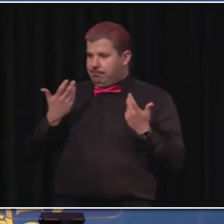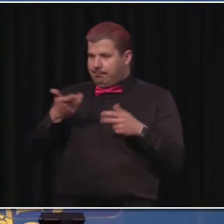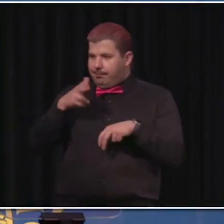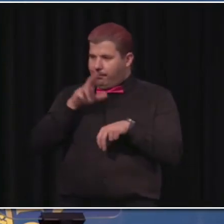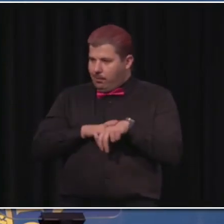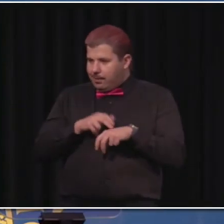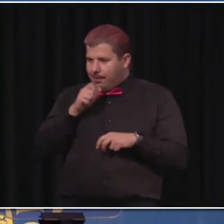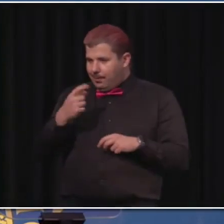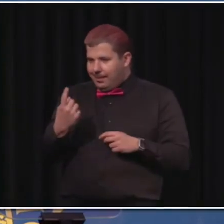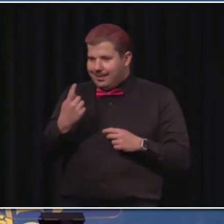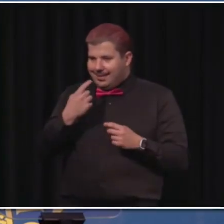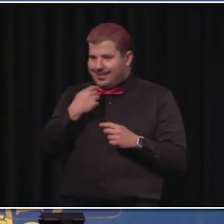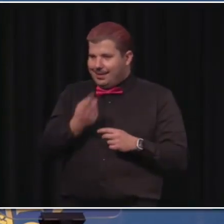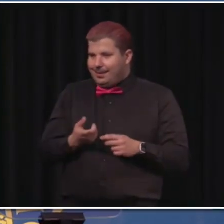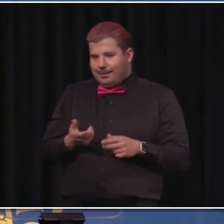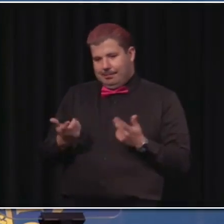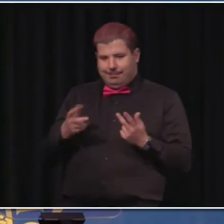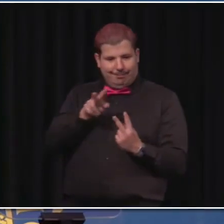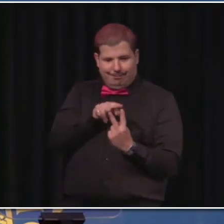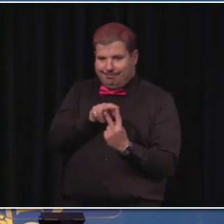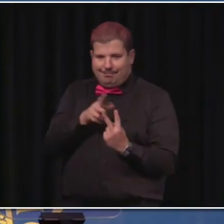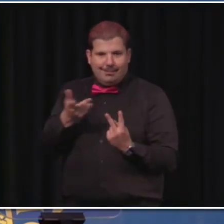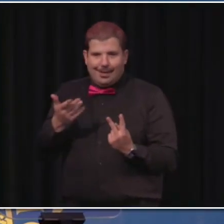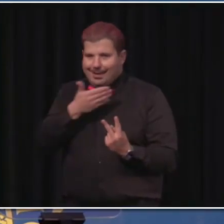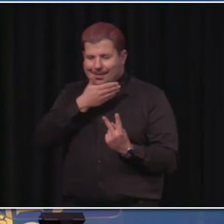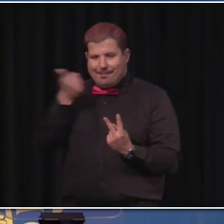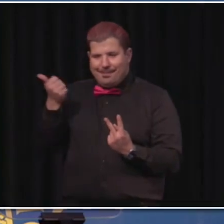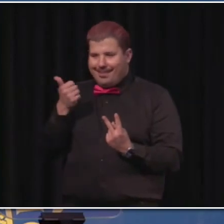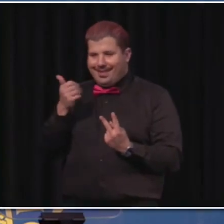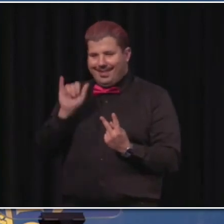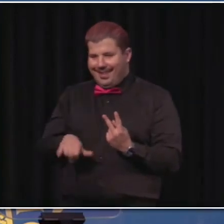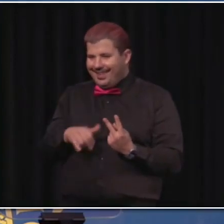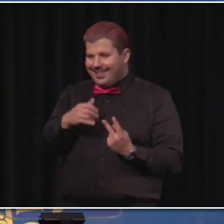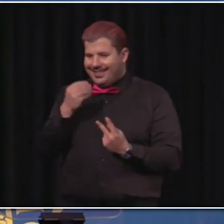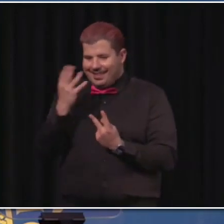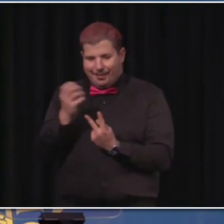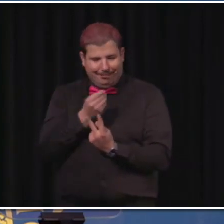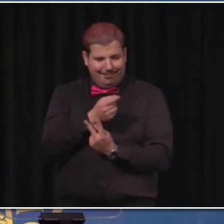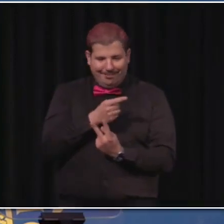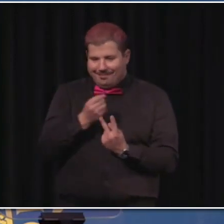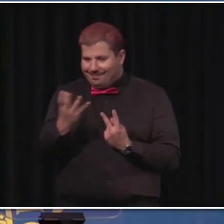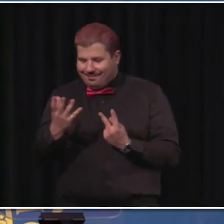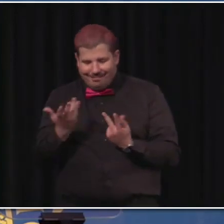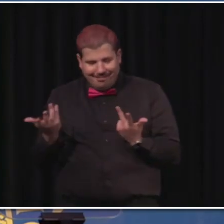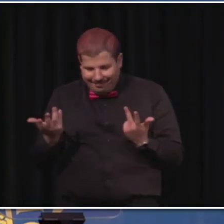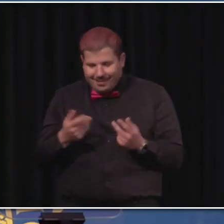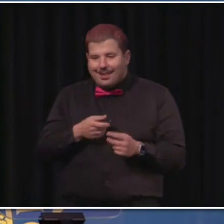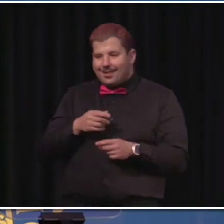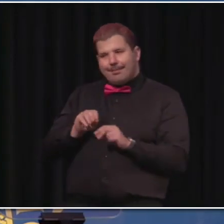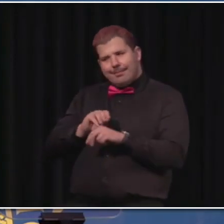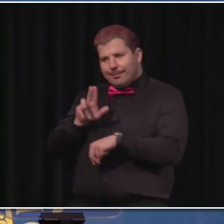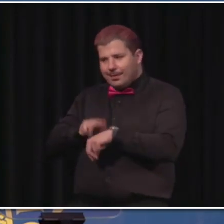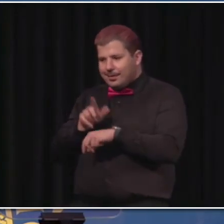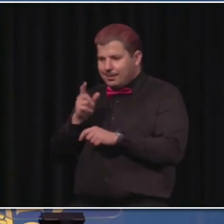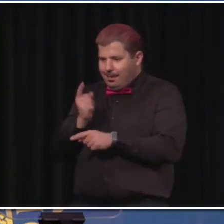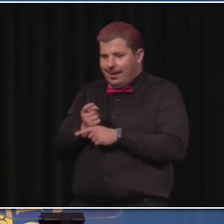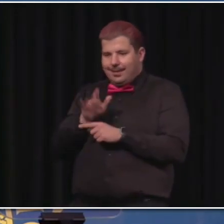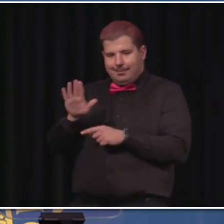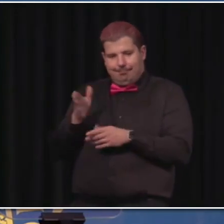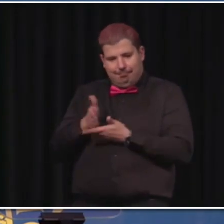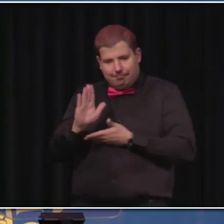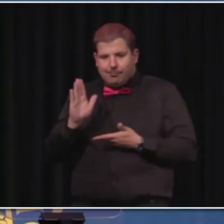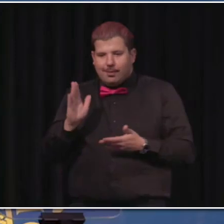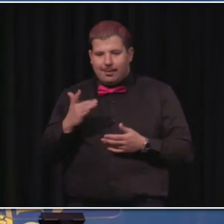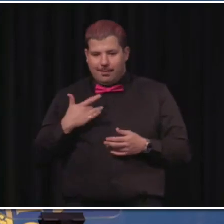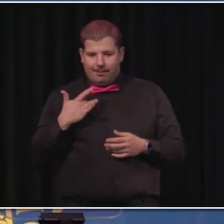one to tell you, of course, I know better than that to tell you what to do. But that's one. But also, of course, it's your right to do that. If you think that your rights have